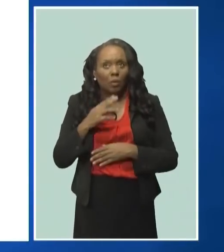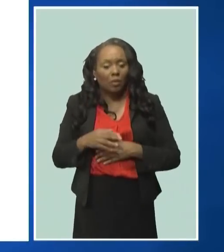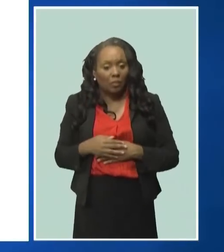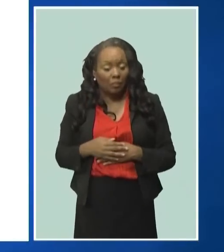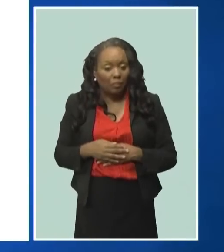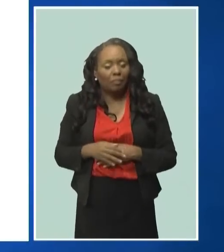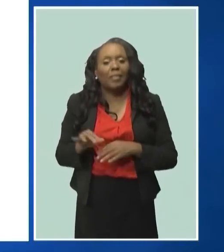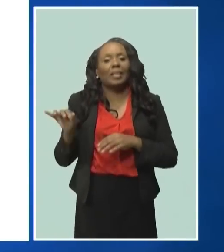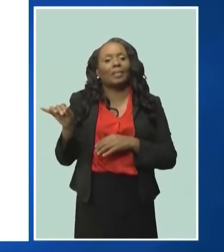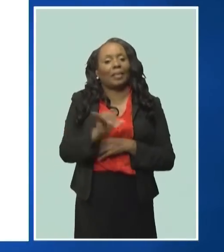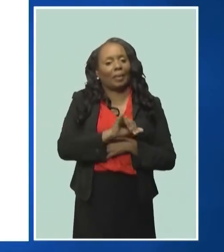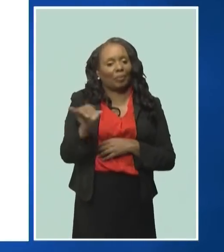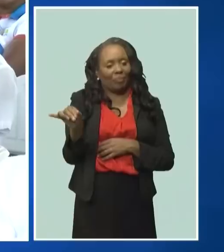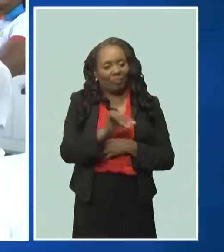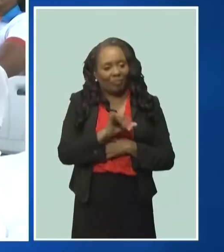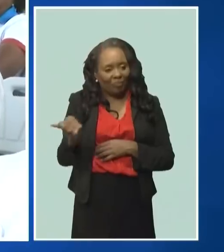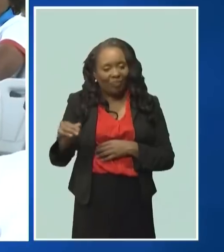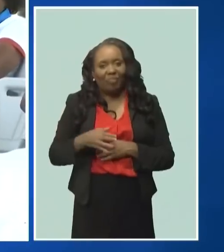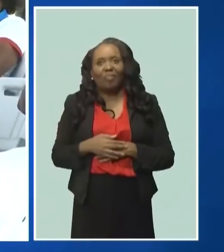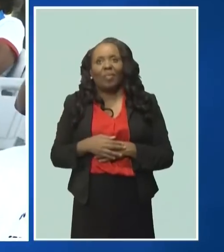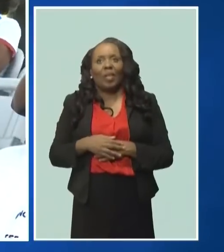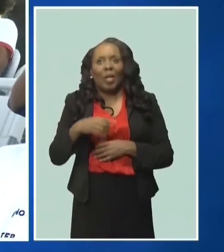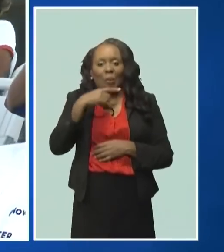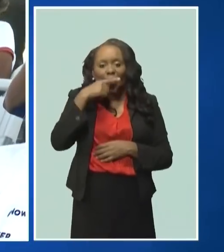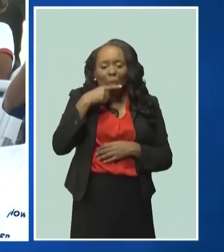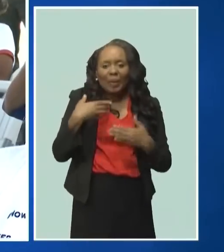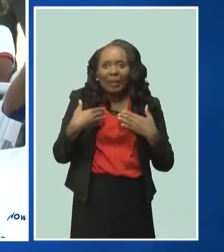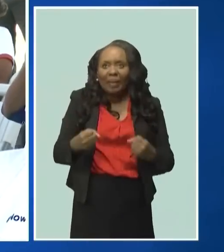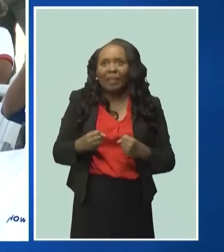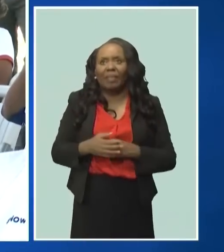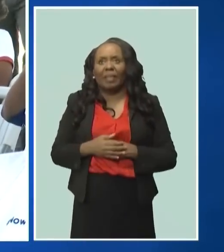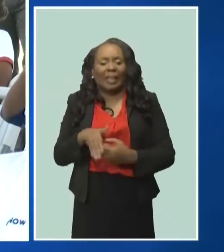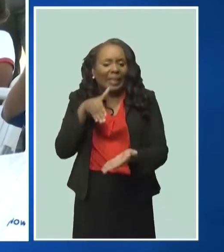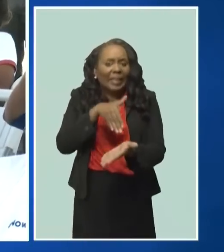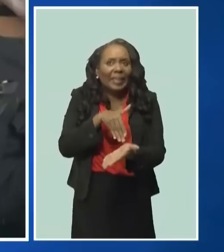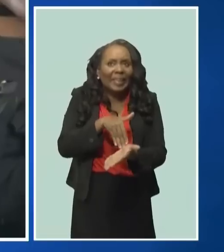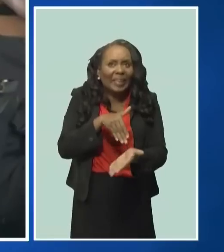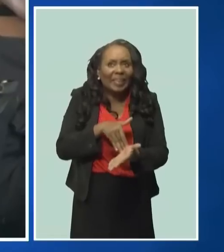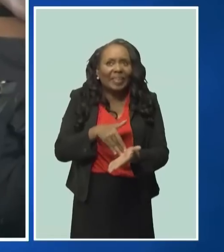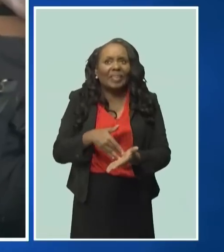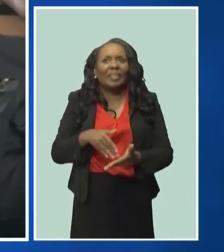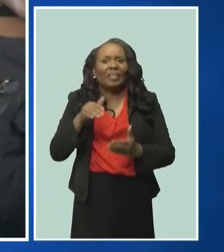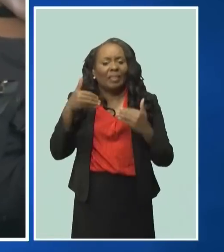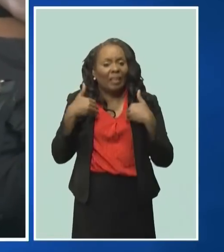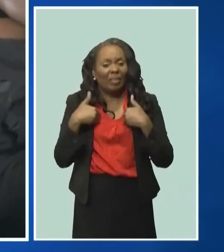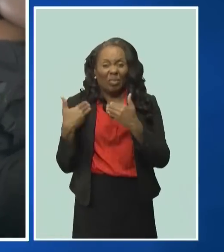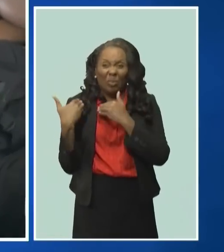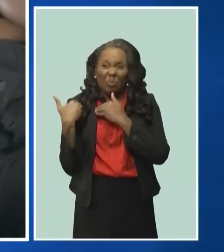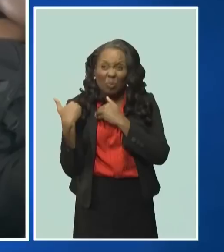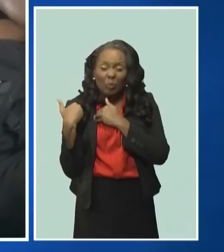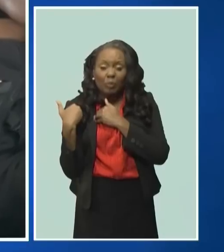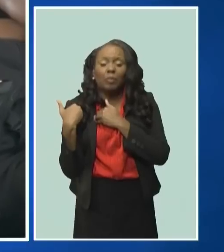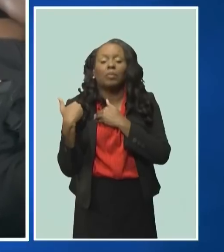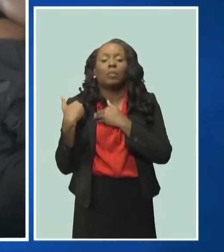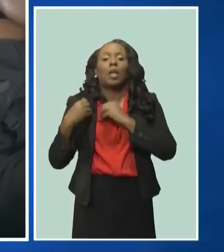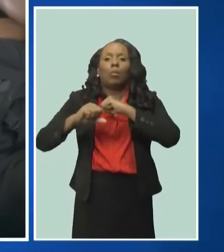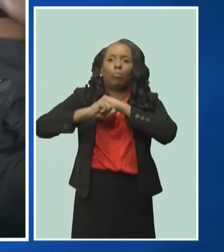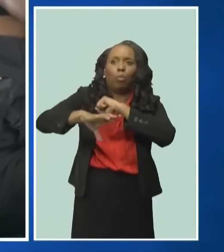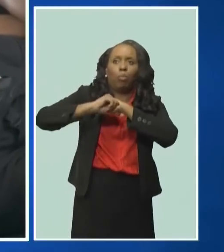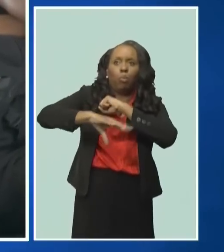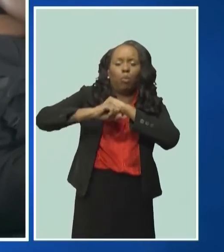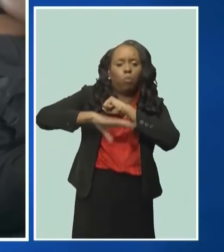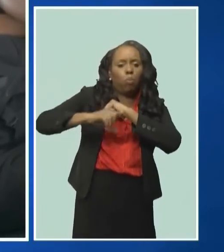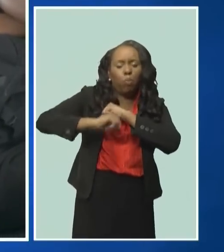the same way, public health practitioners and medical doctors are duty-bound to advocate for